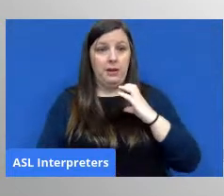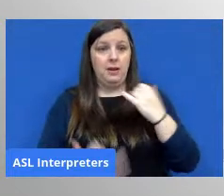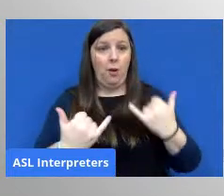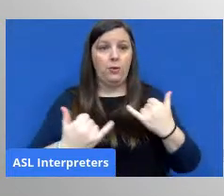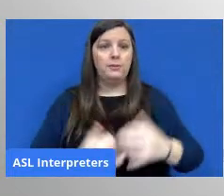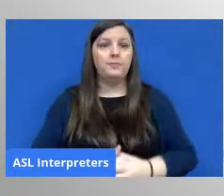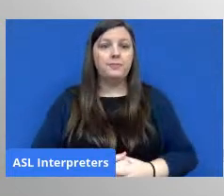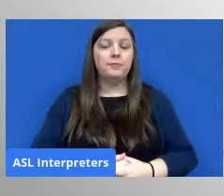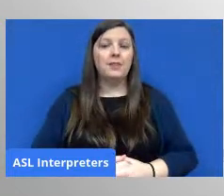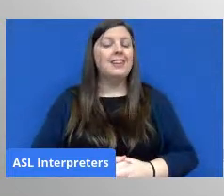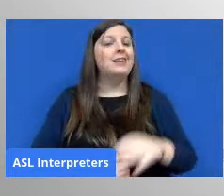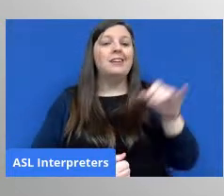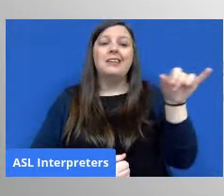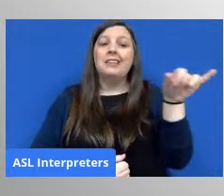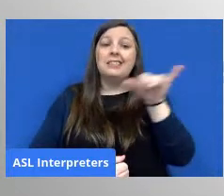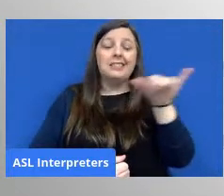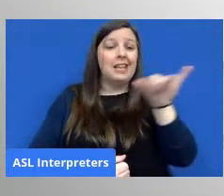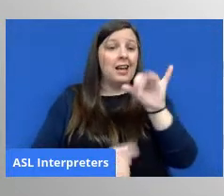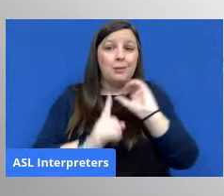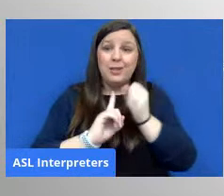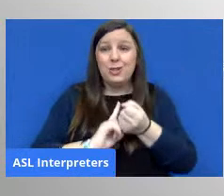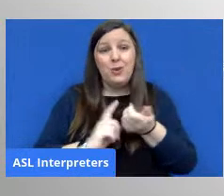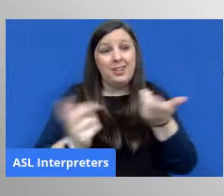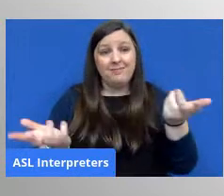I think we have the same situation there.